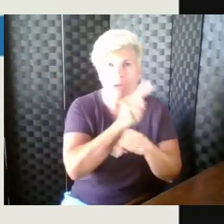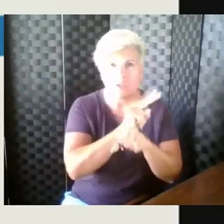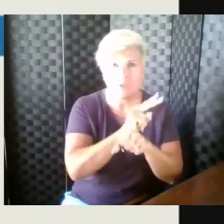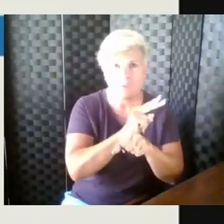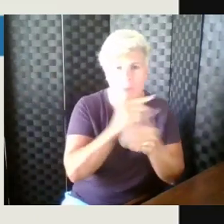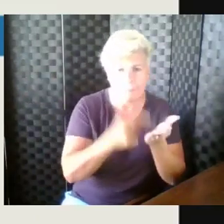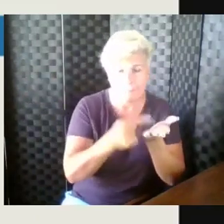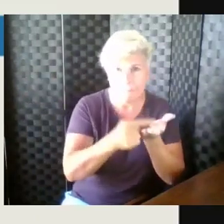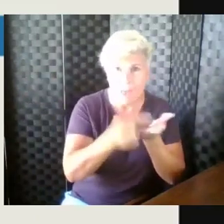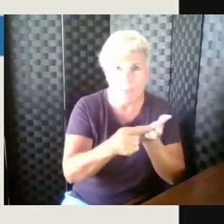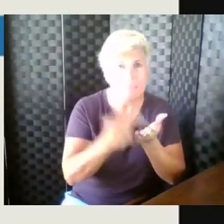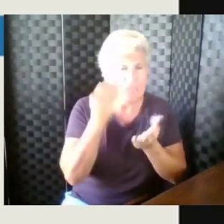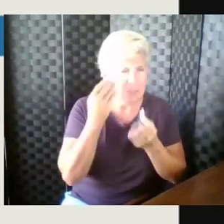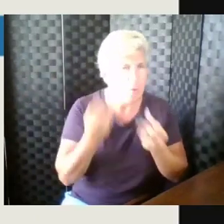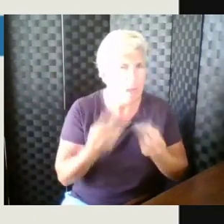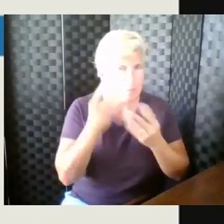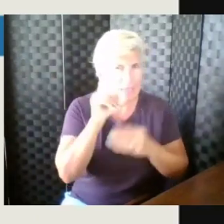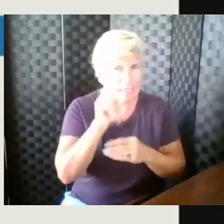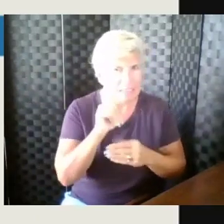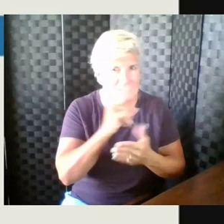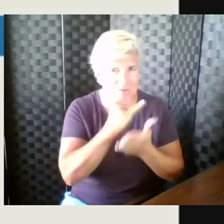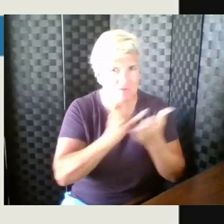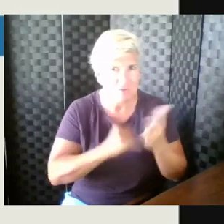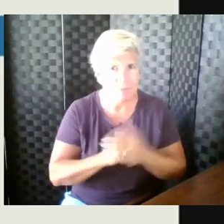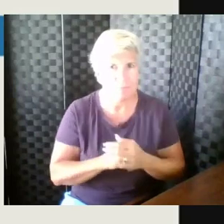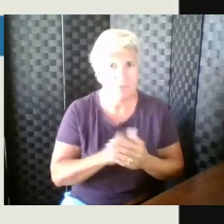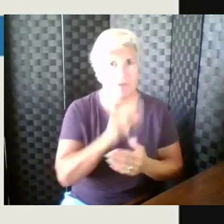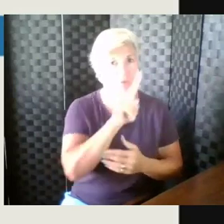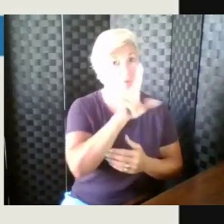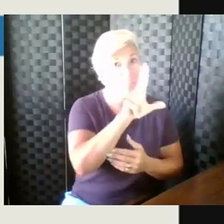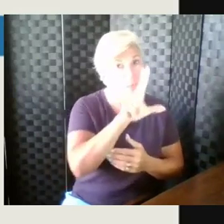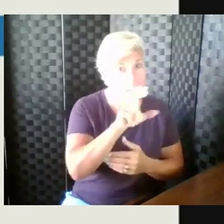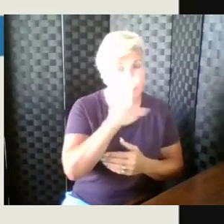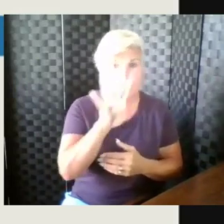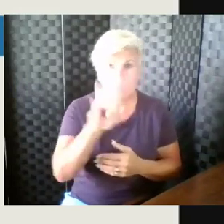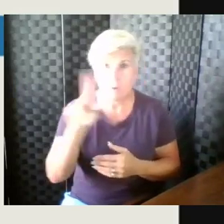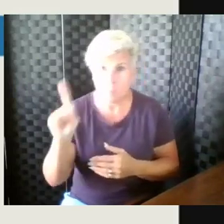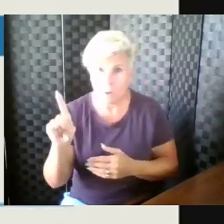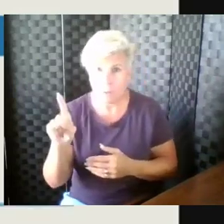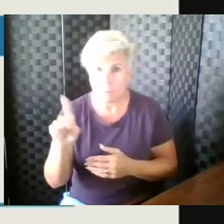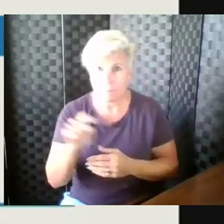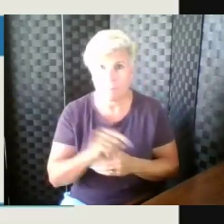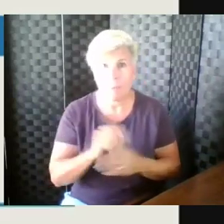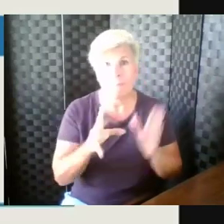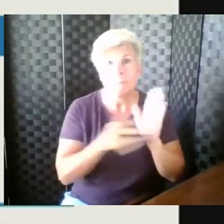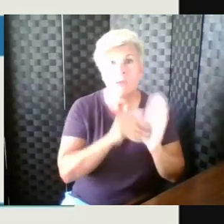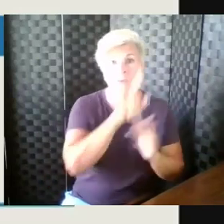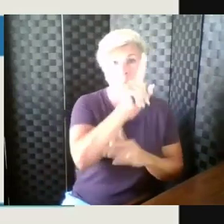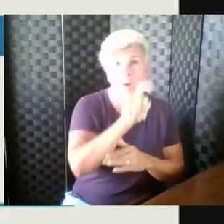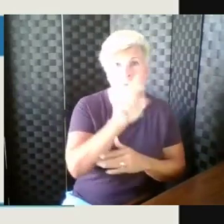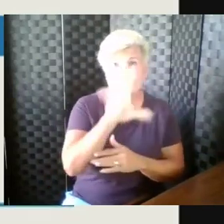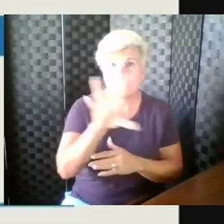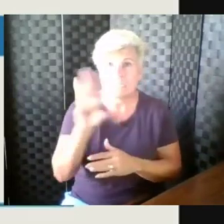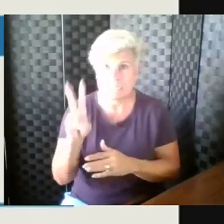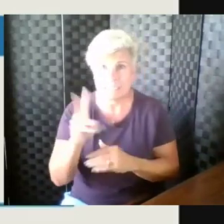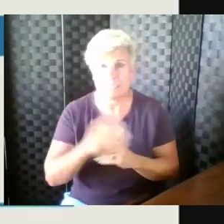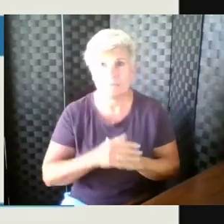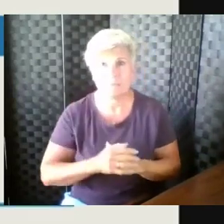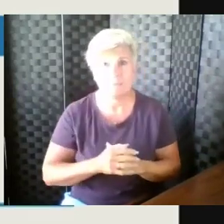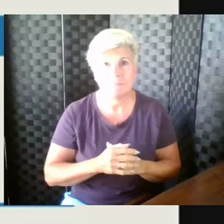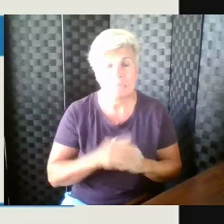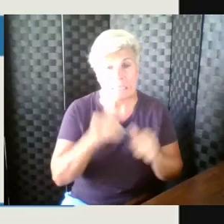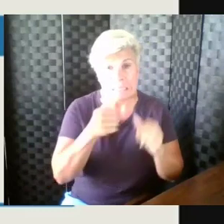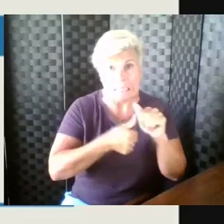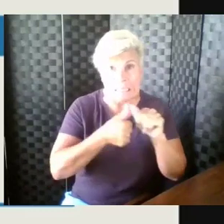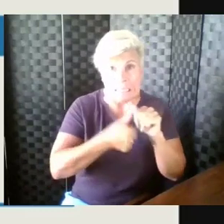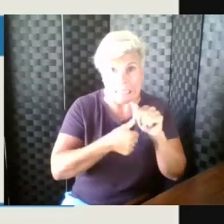of each type of block I will need to draw. So I have 341 plus 156.